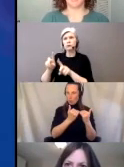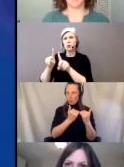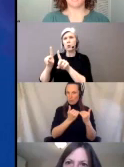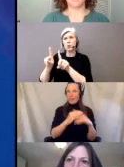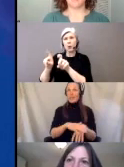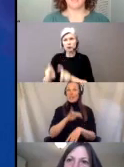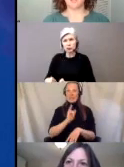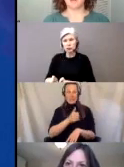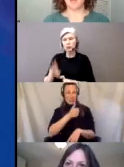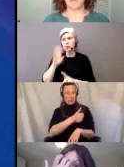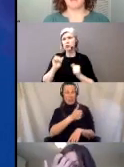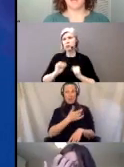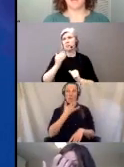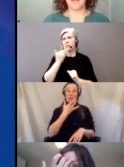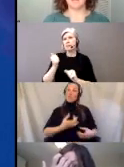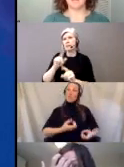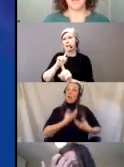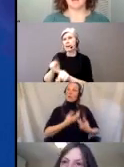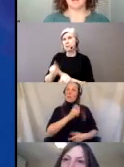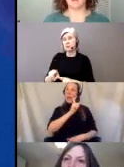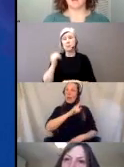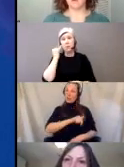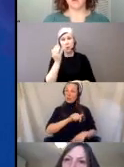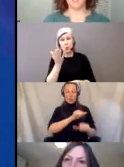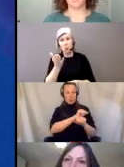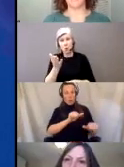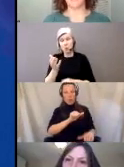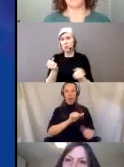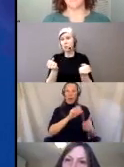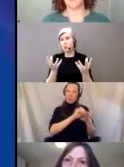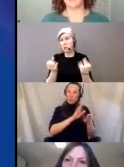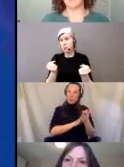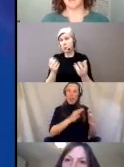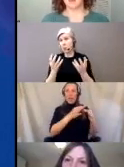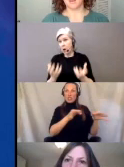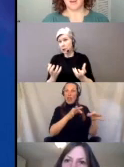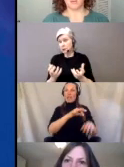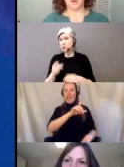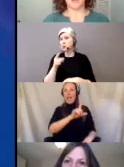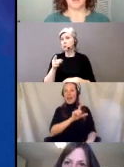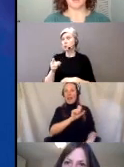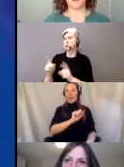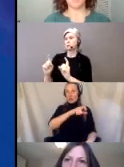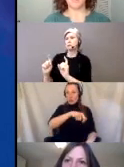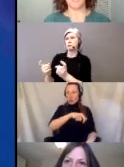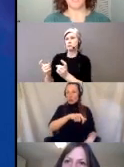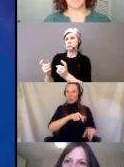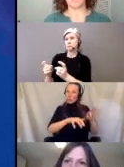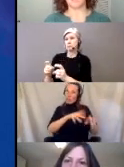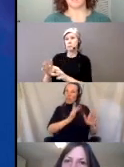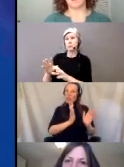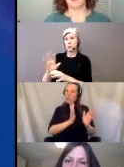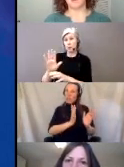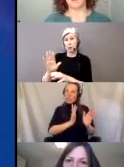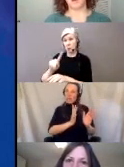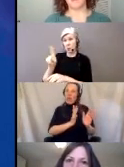For any questions in the sign languages, please do write ASQ if needed in the chat box,